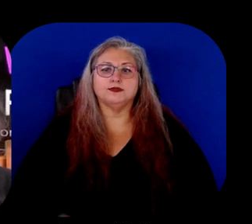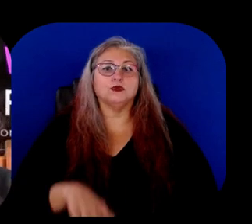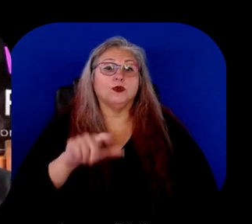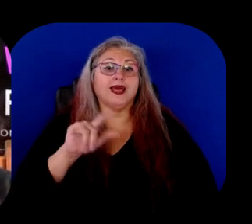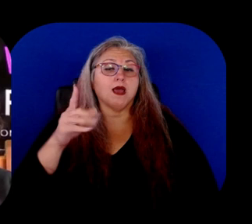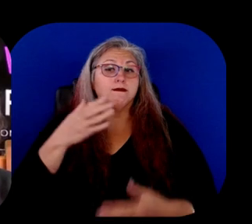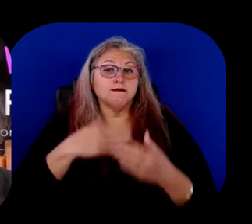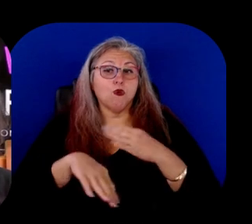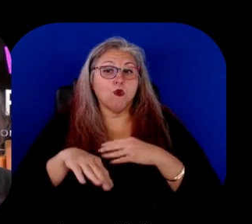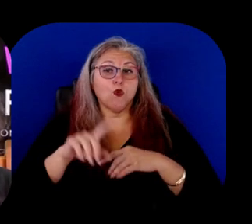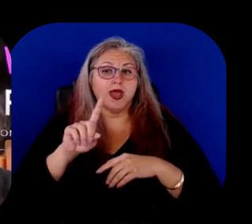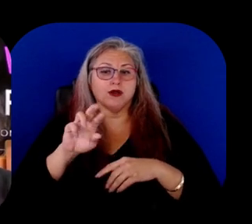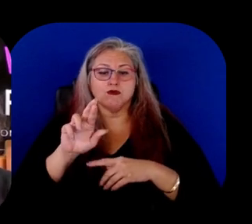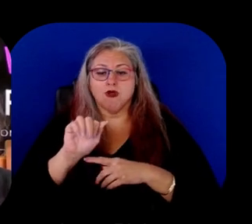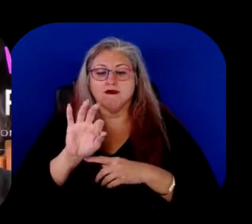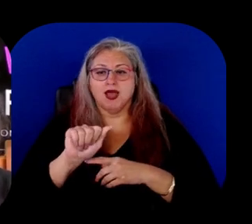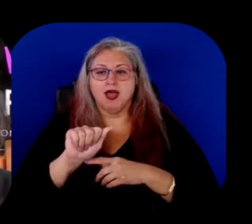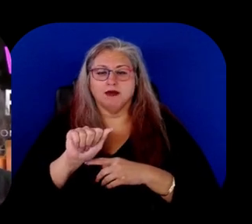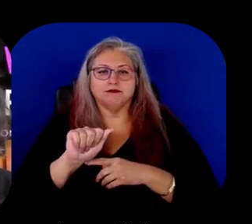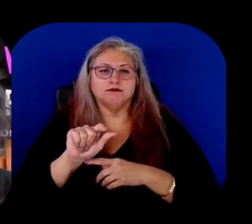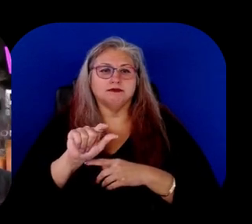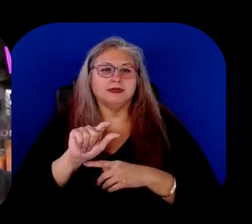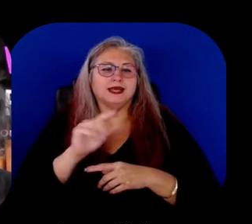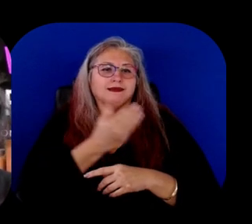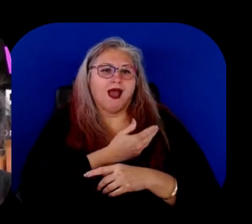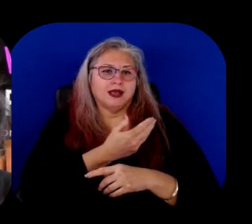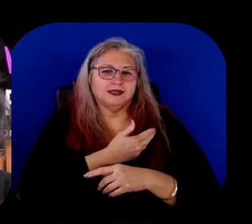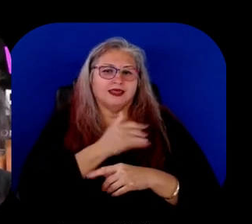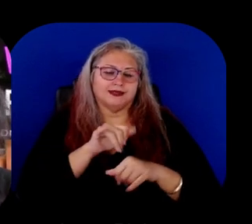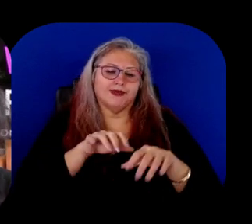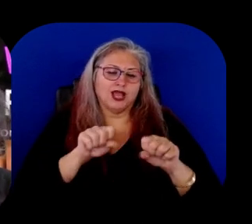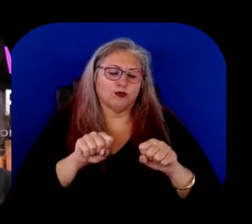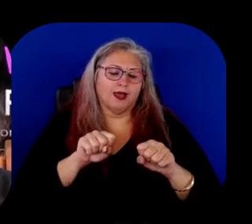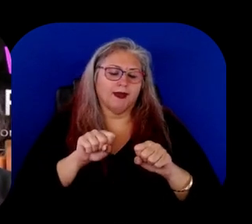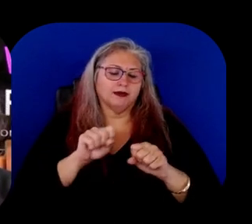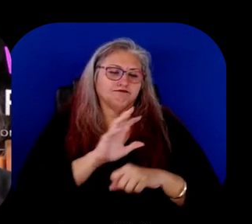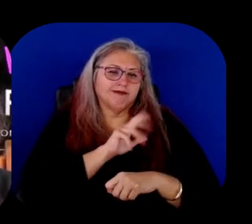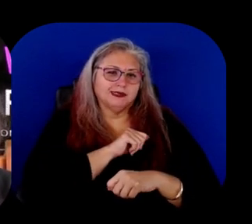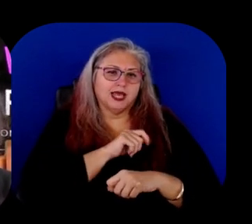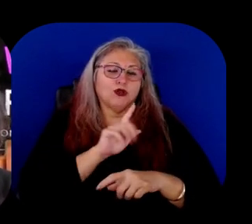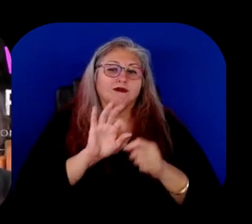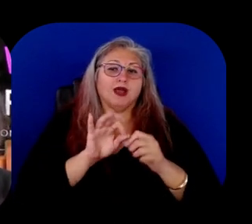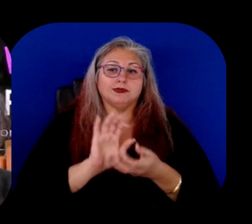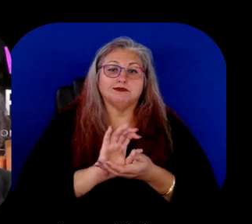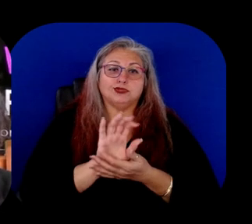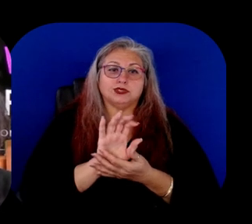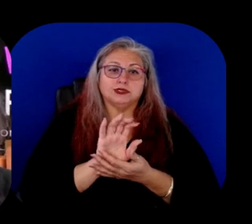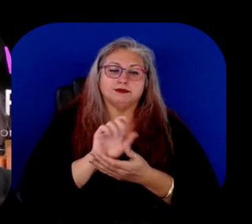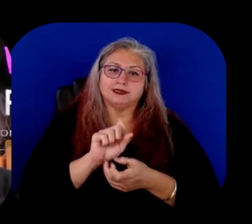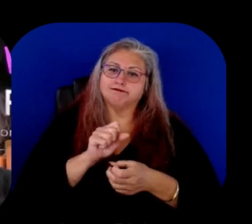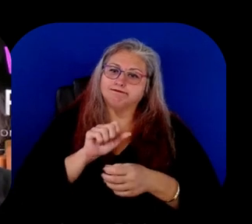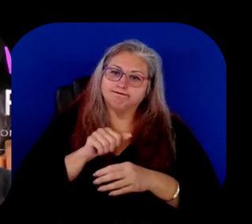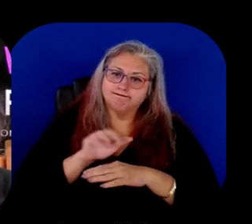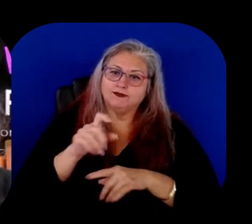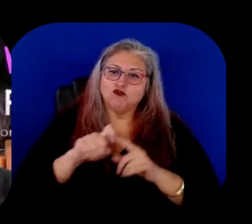Leila was born in Rafah, Gaza, occupied Palestine. Her family was pushed into exile